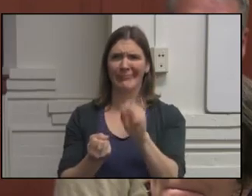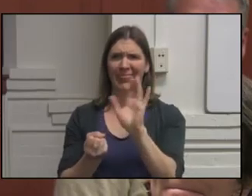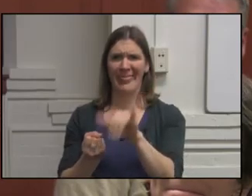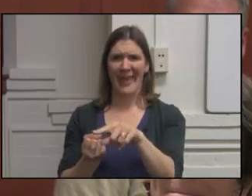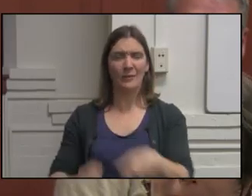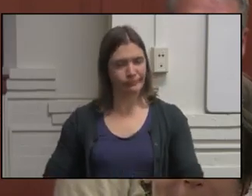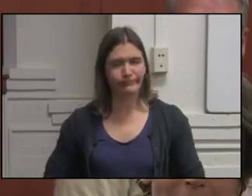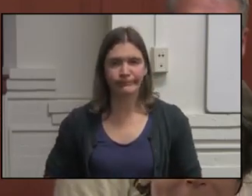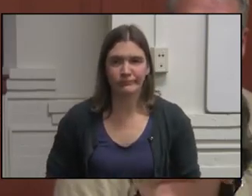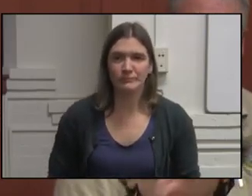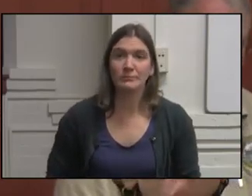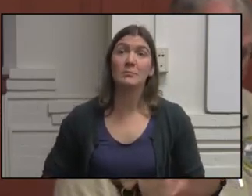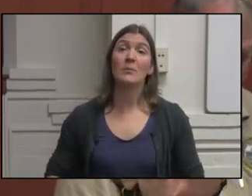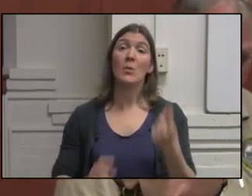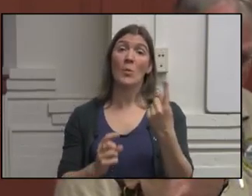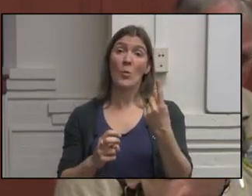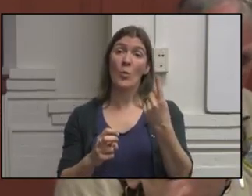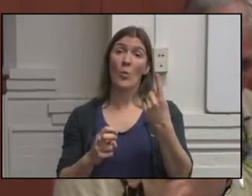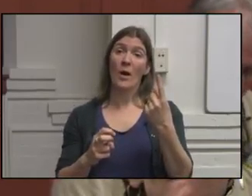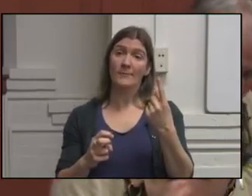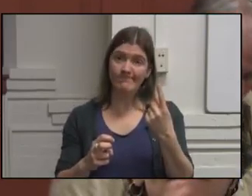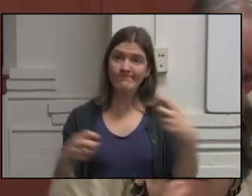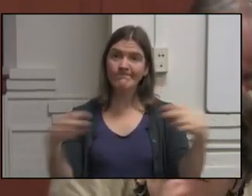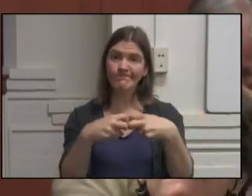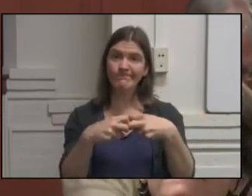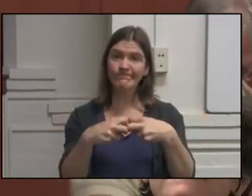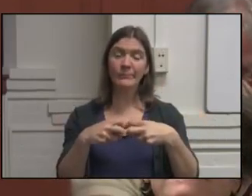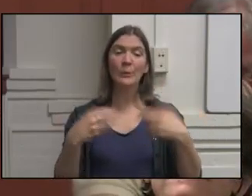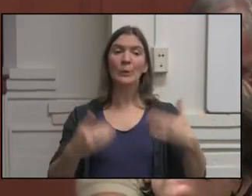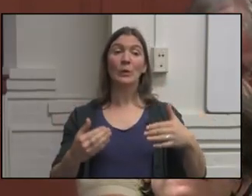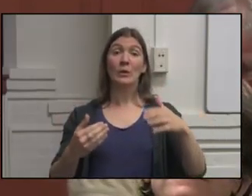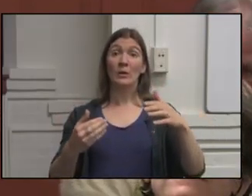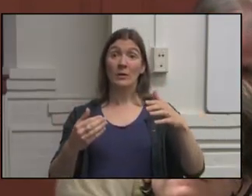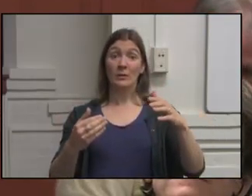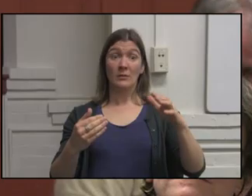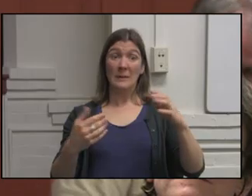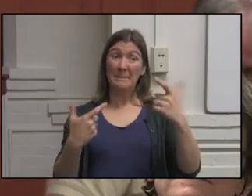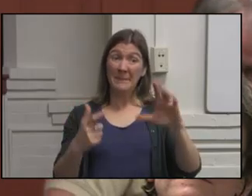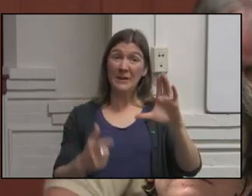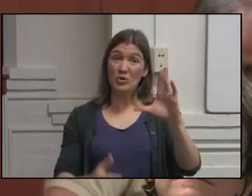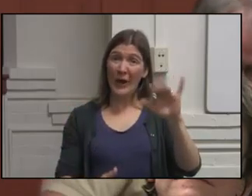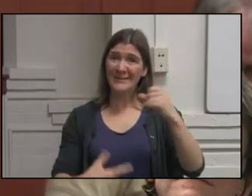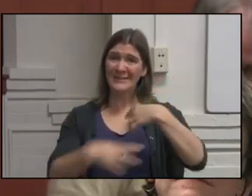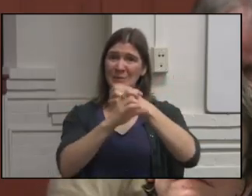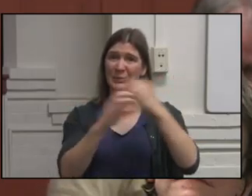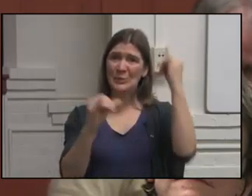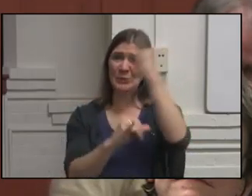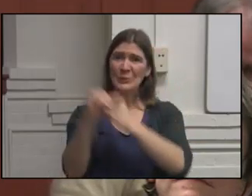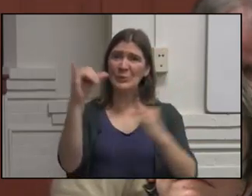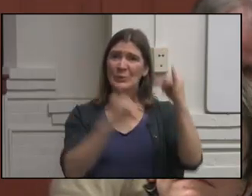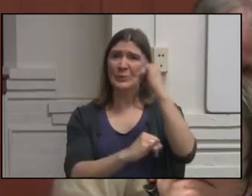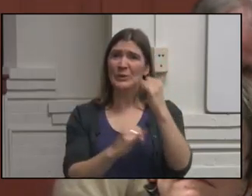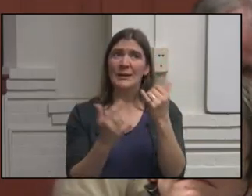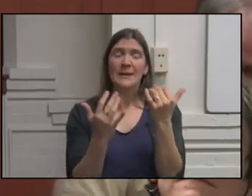problems with this is that this is an incredibly huge crisis that we're facing that